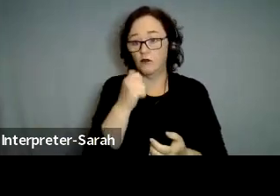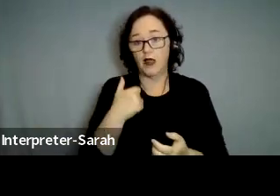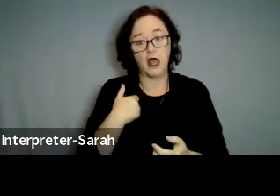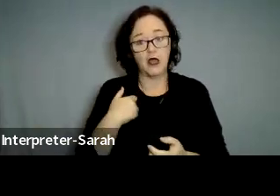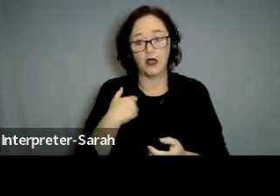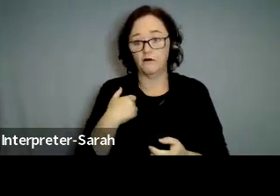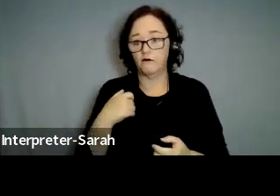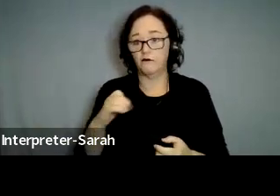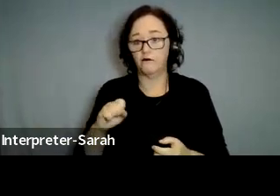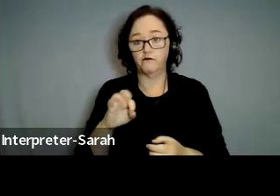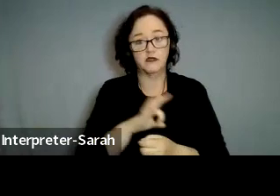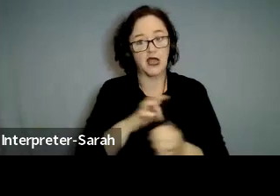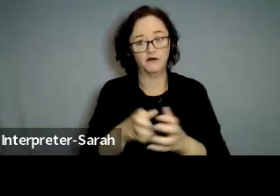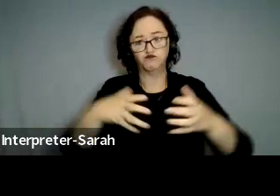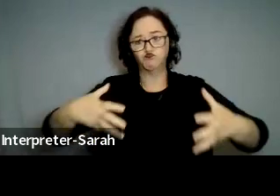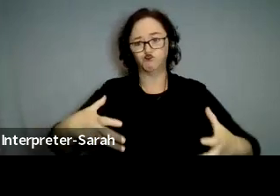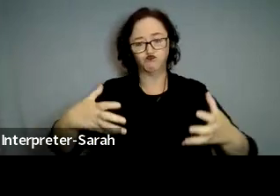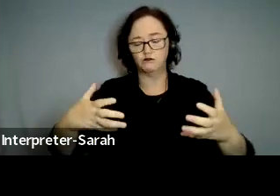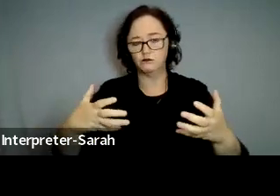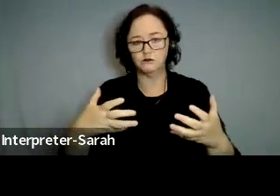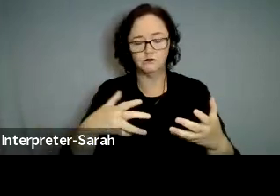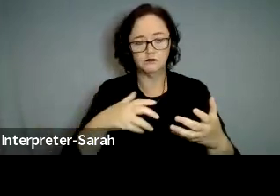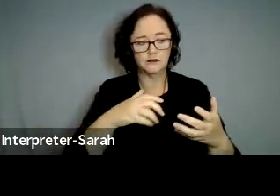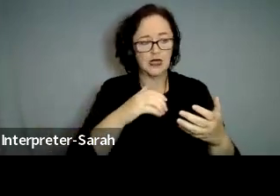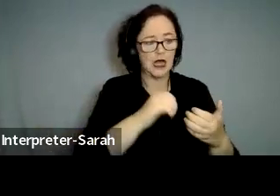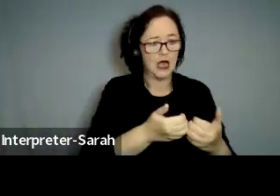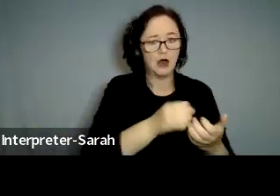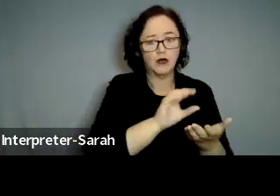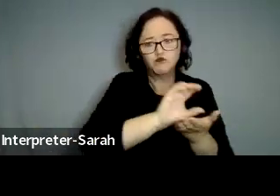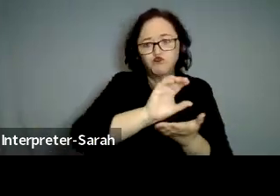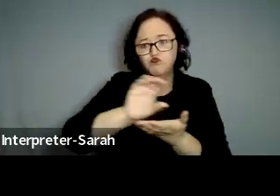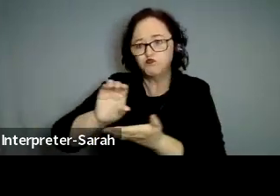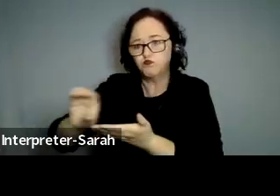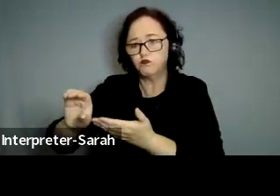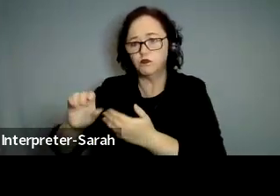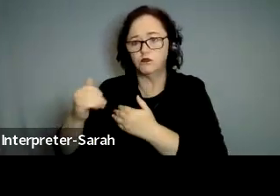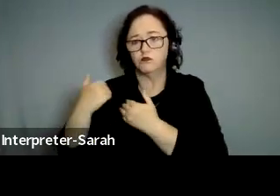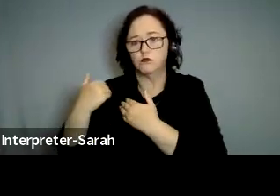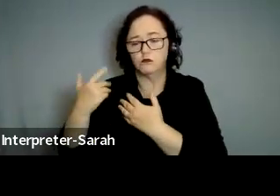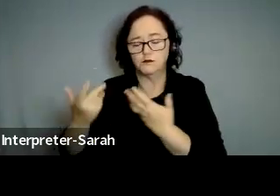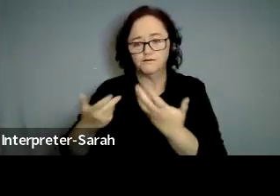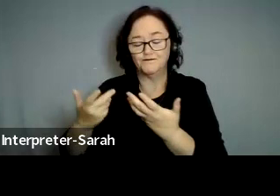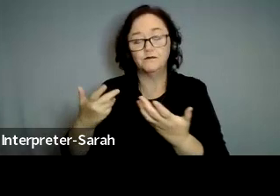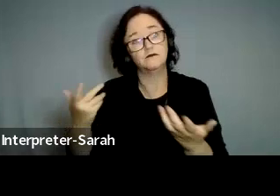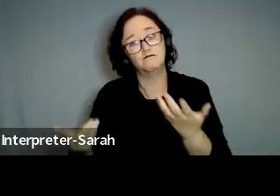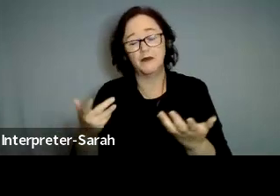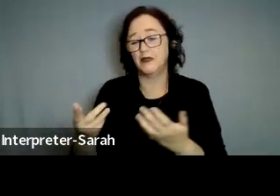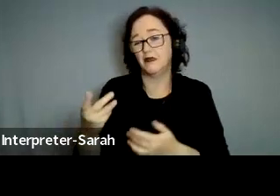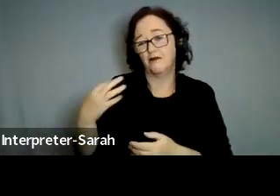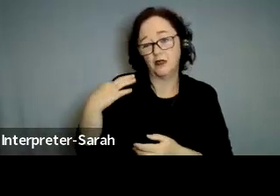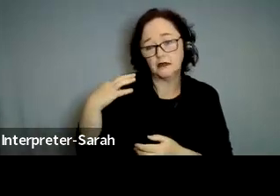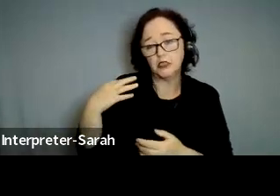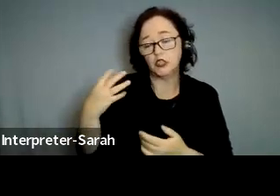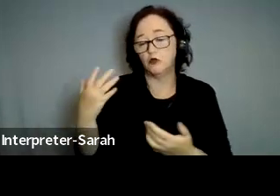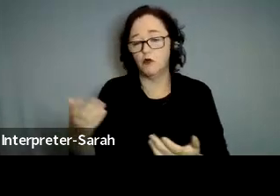separate these pieces, right? And that could be a board member. That could be an external volunteer. But